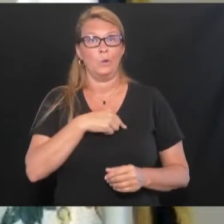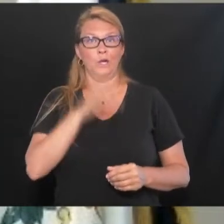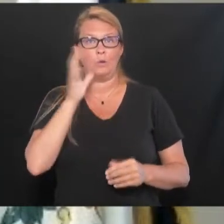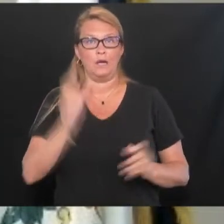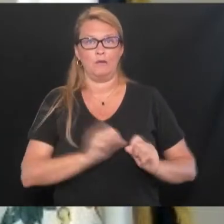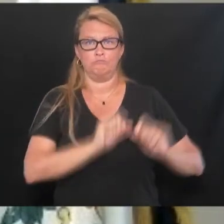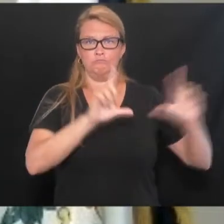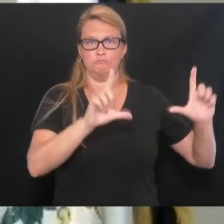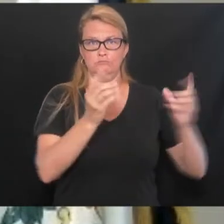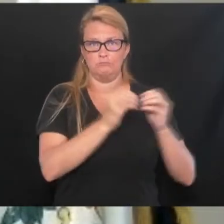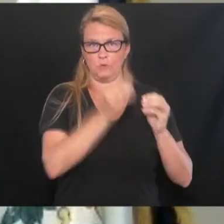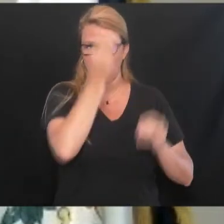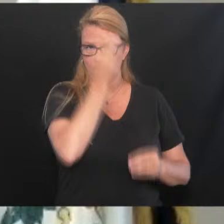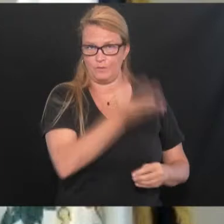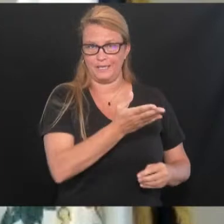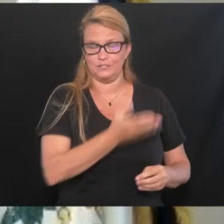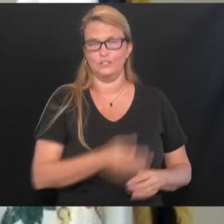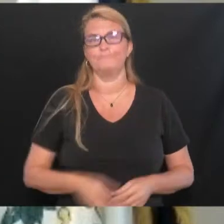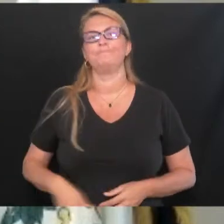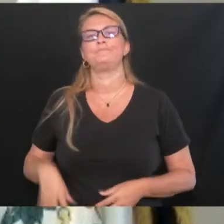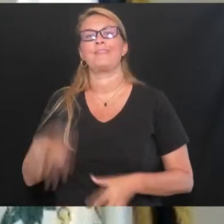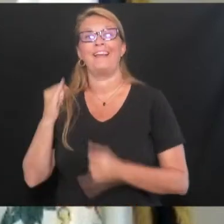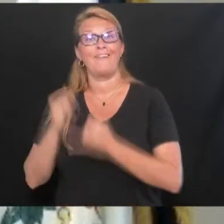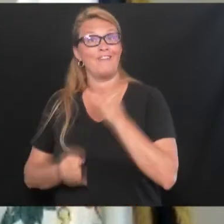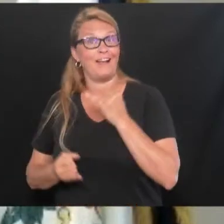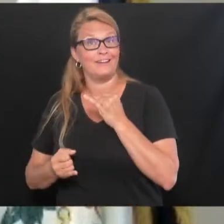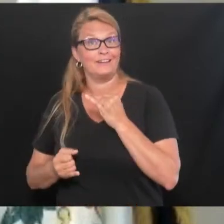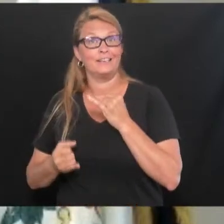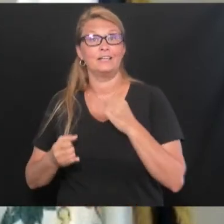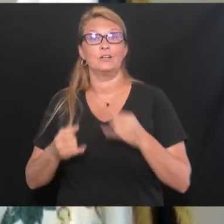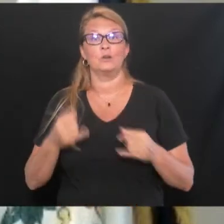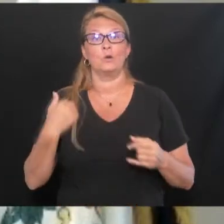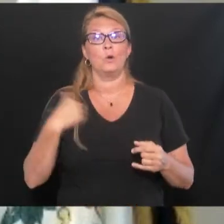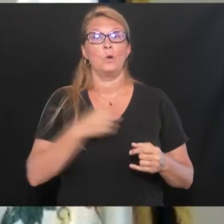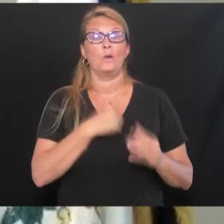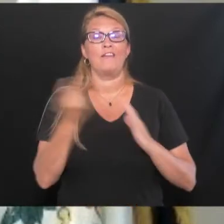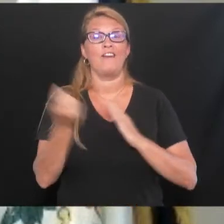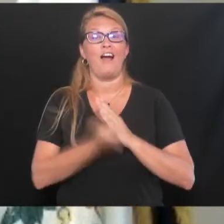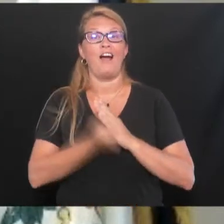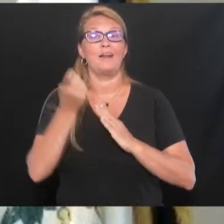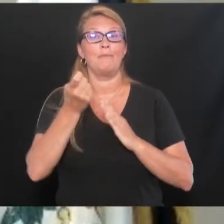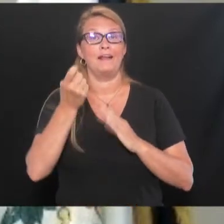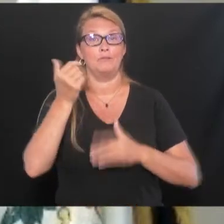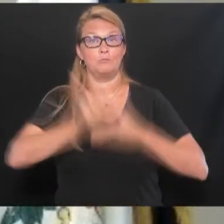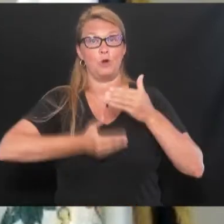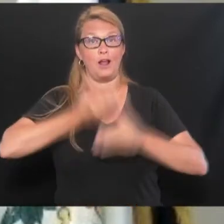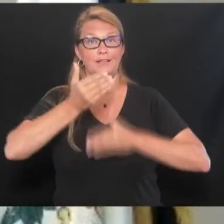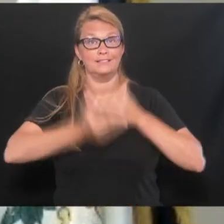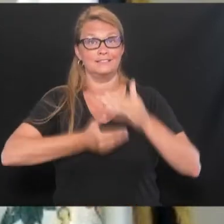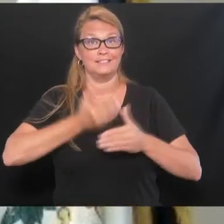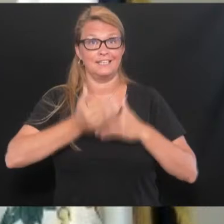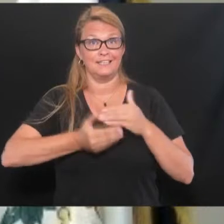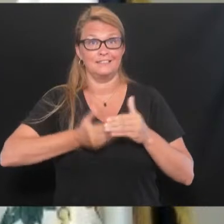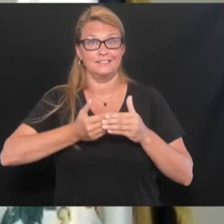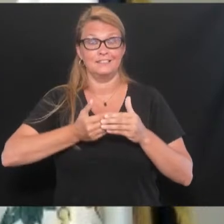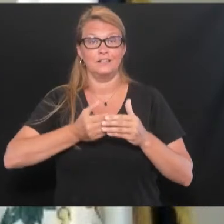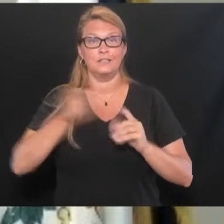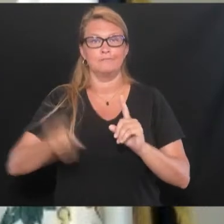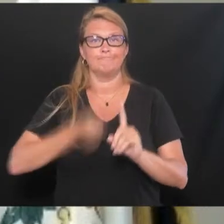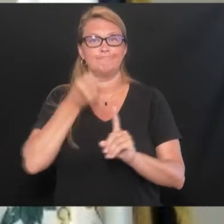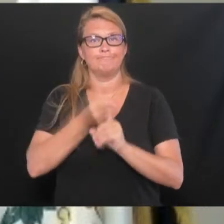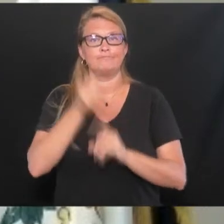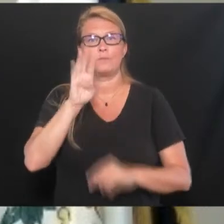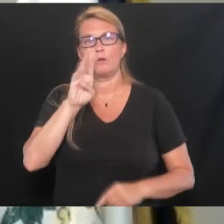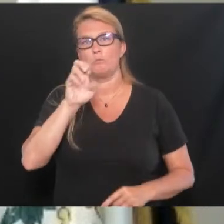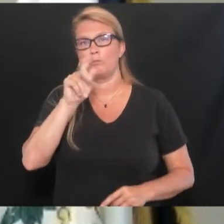system. Finally, we have automated the process of vaccine breakthrough cases, as I